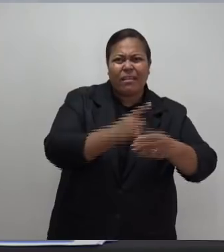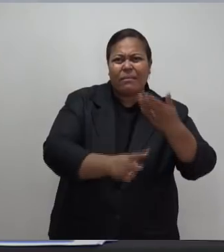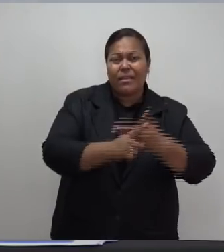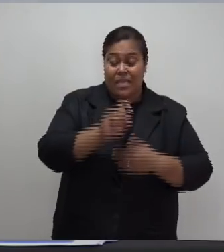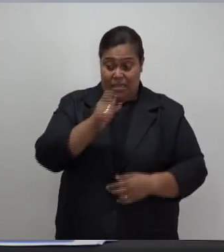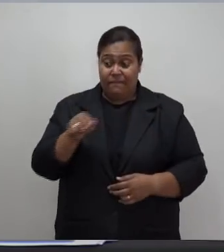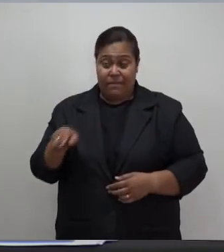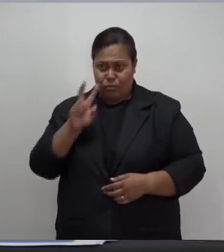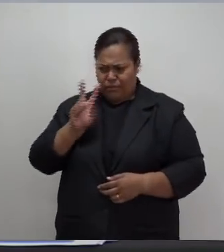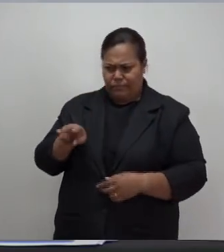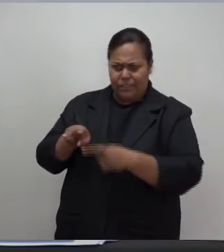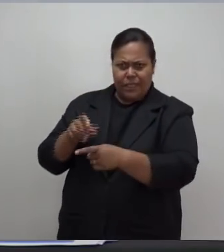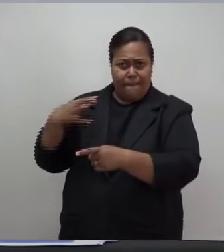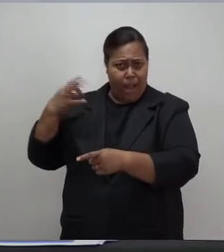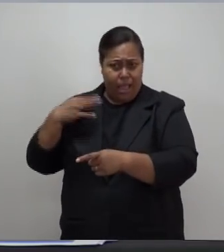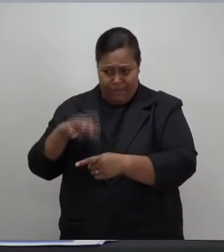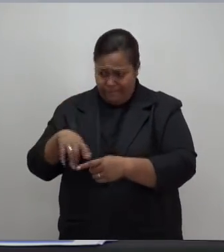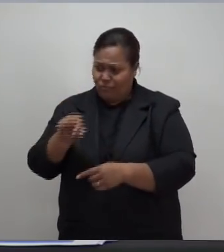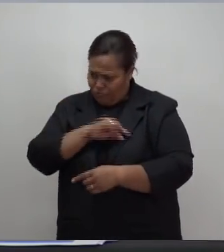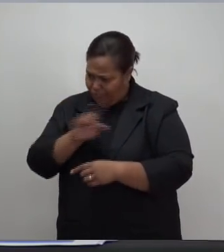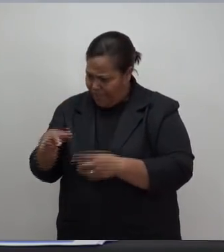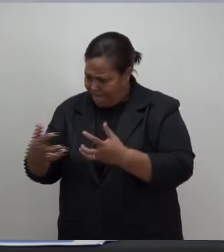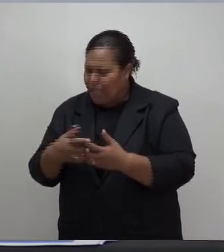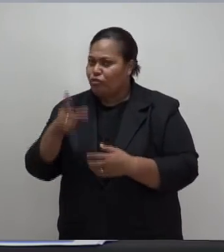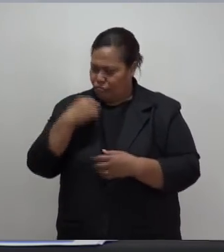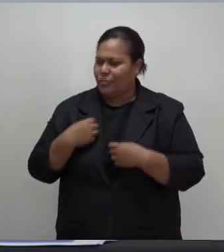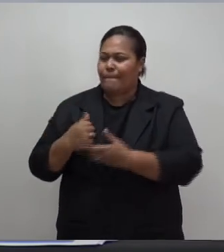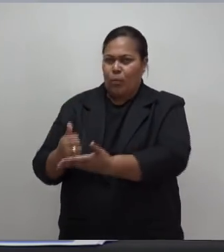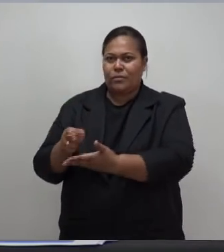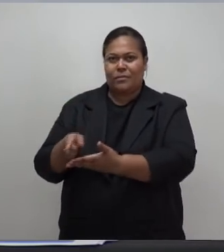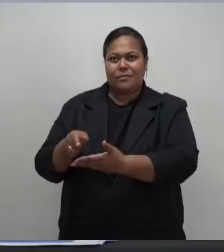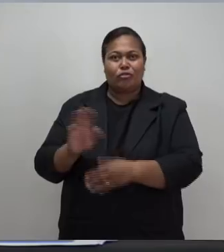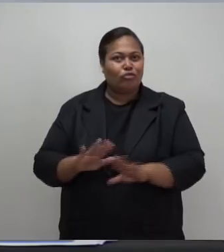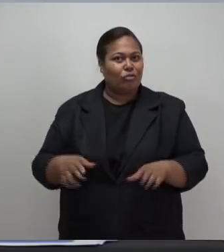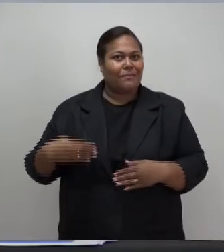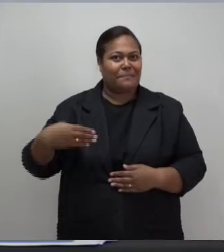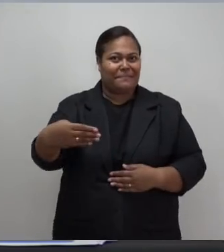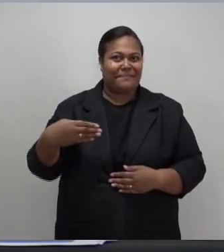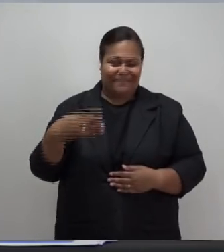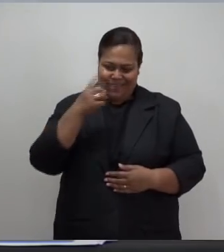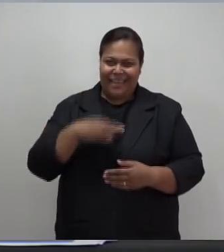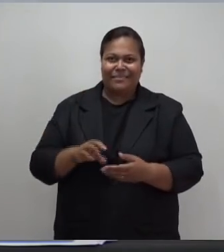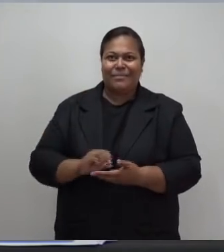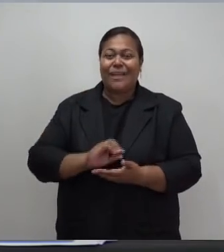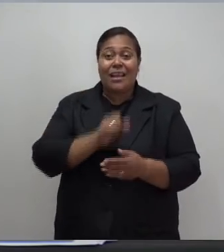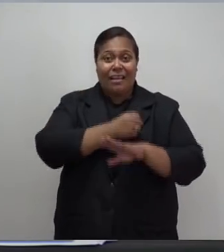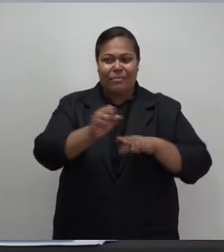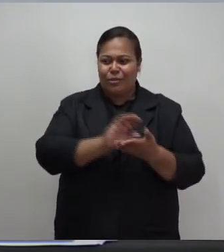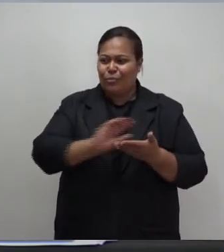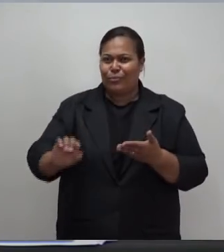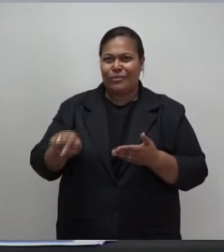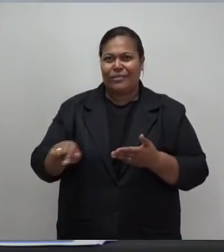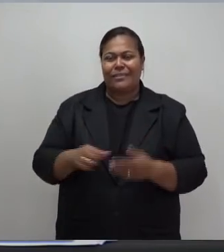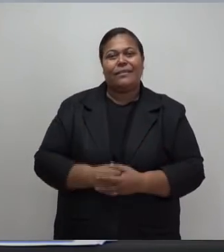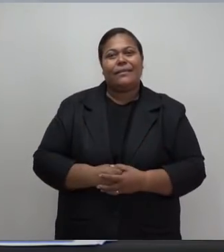qualify, we will open it up for new applications, and they will be supported. And as and when, as all students